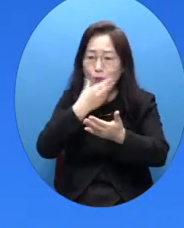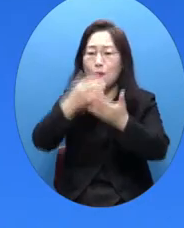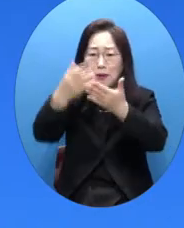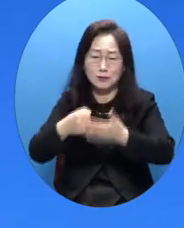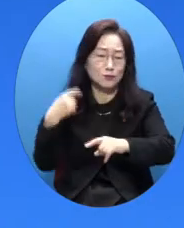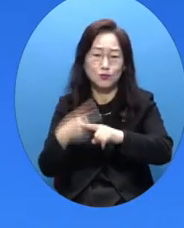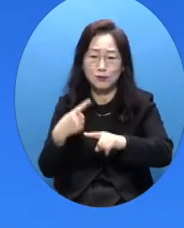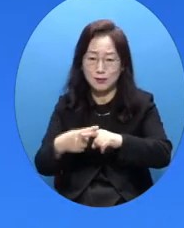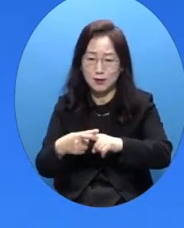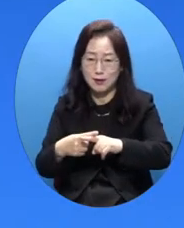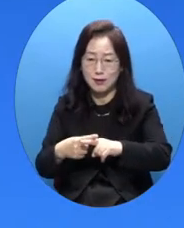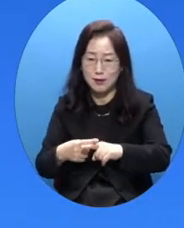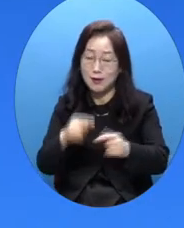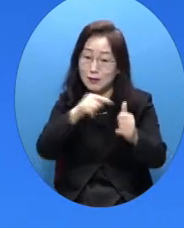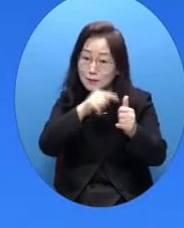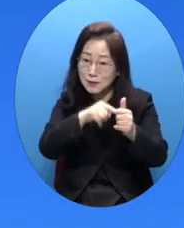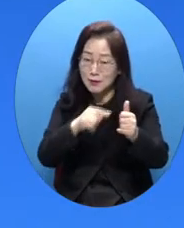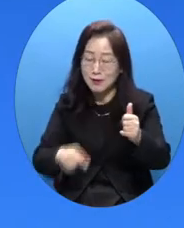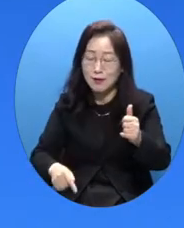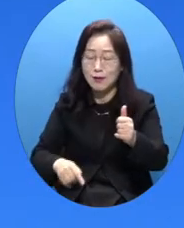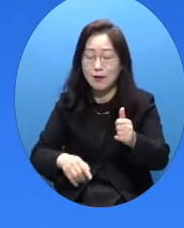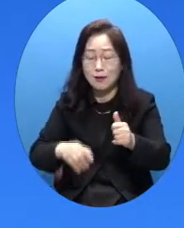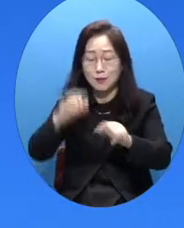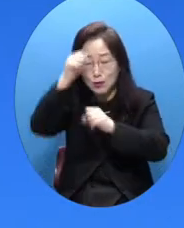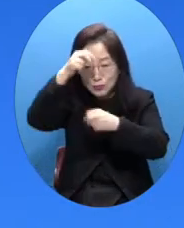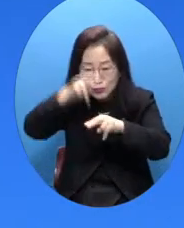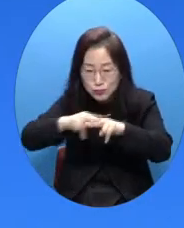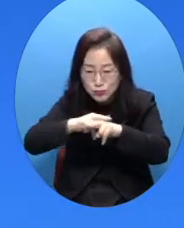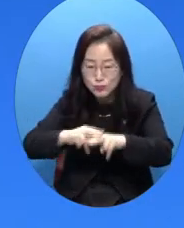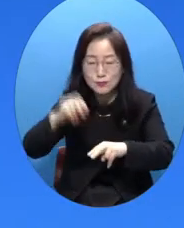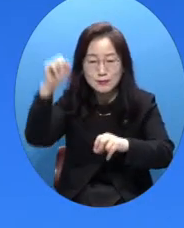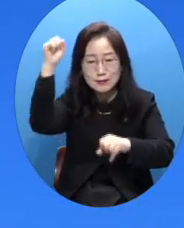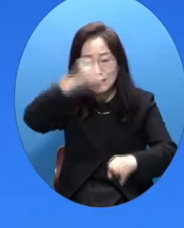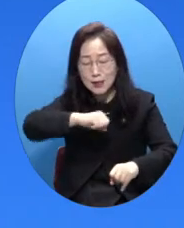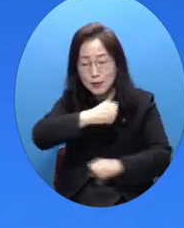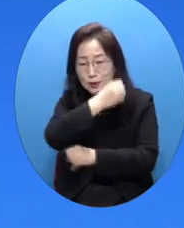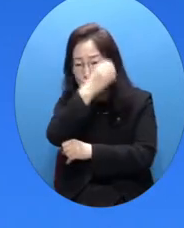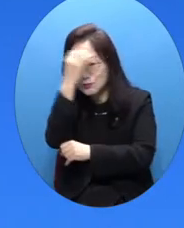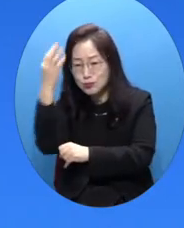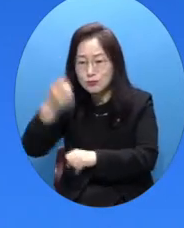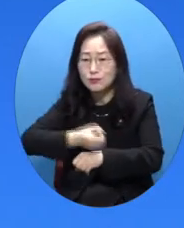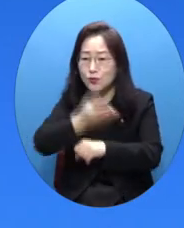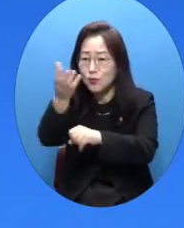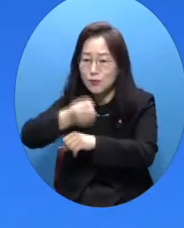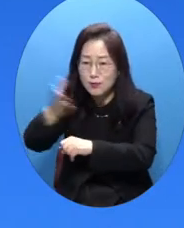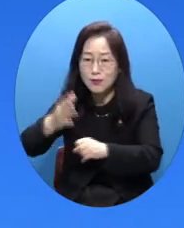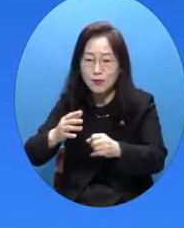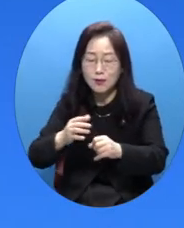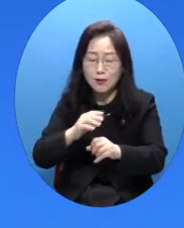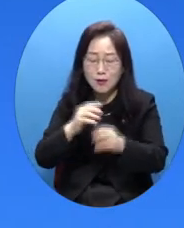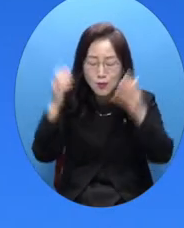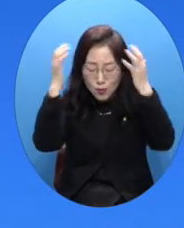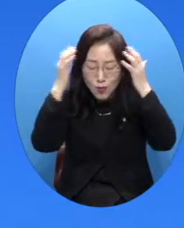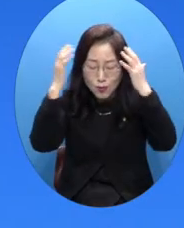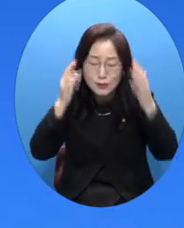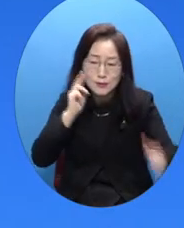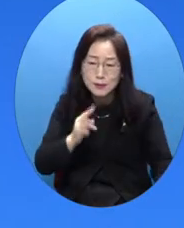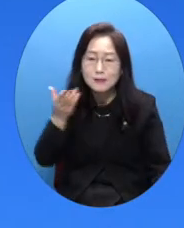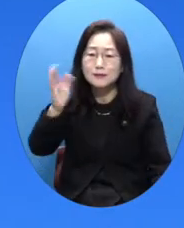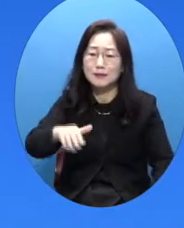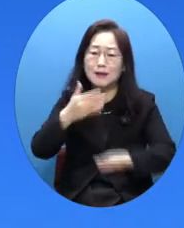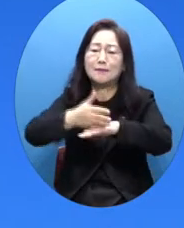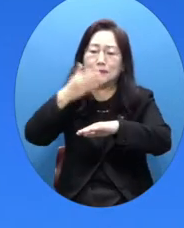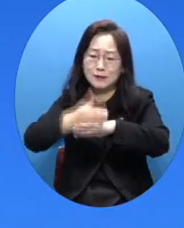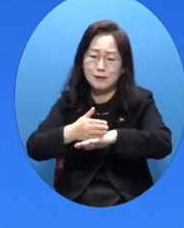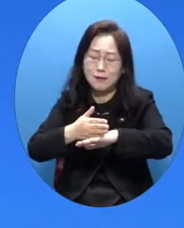life Dr yute live the same life he delivered a newspaper early in the morning